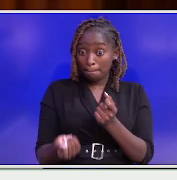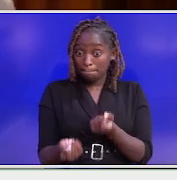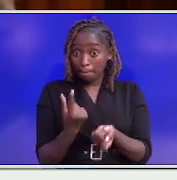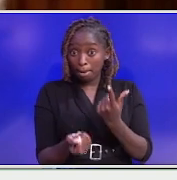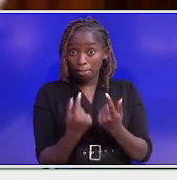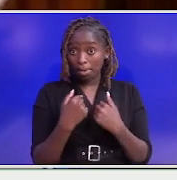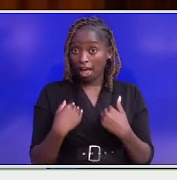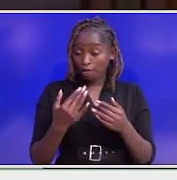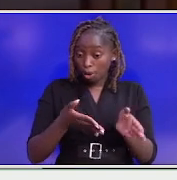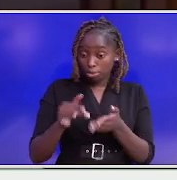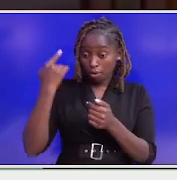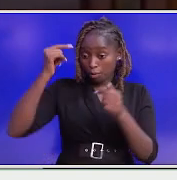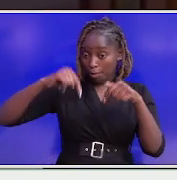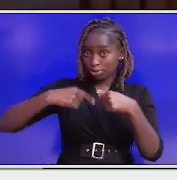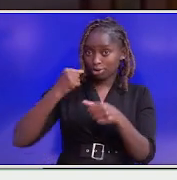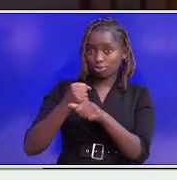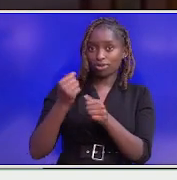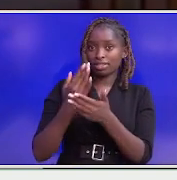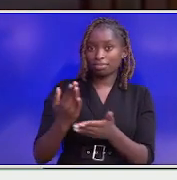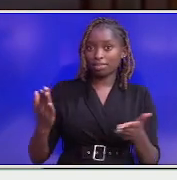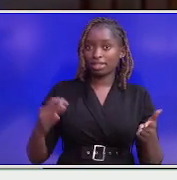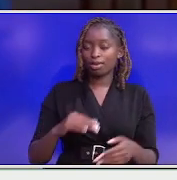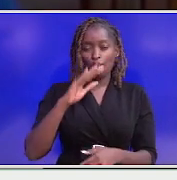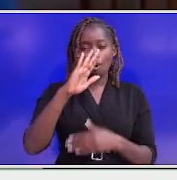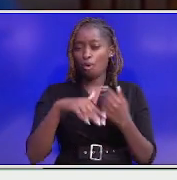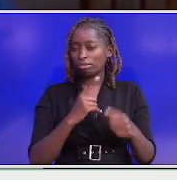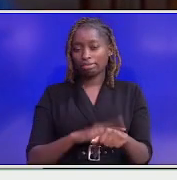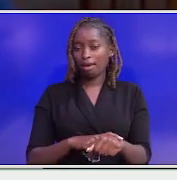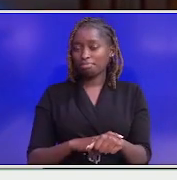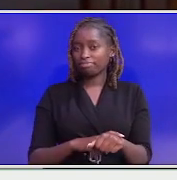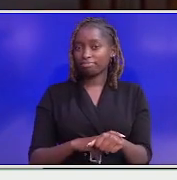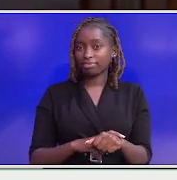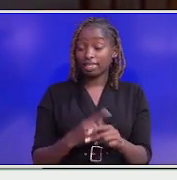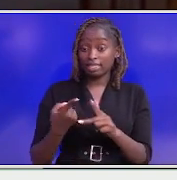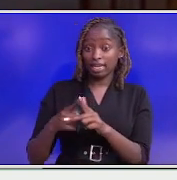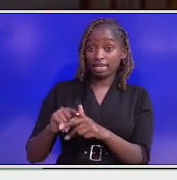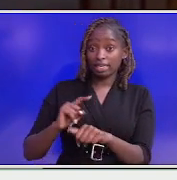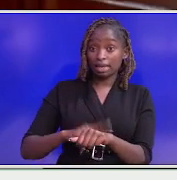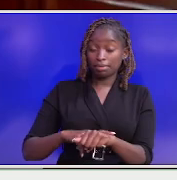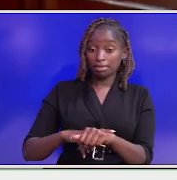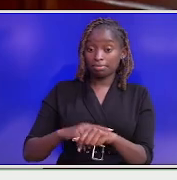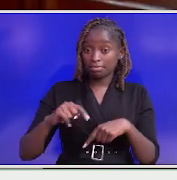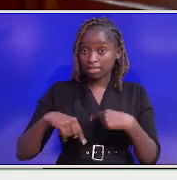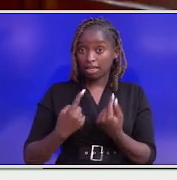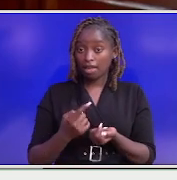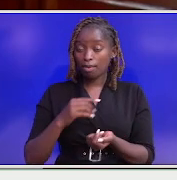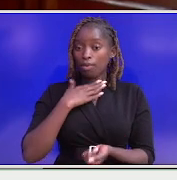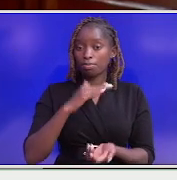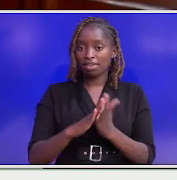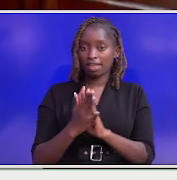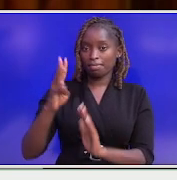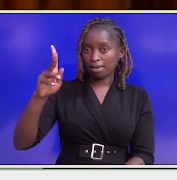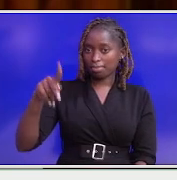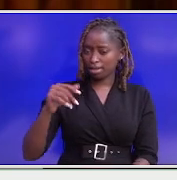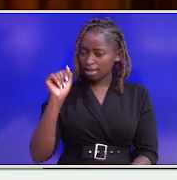there's an opportunity for me to do something. Every time. It started when I was running for MP. So yes, I